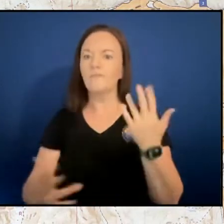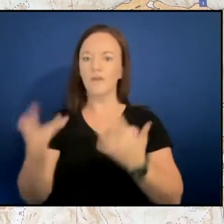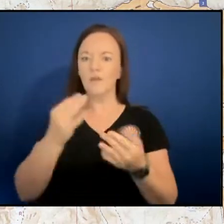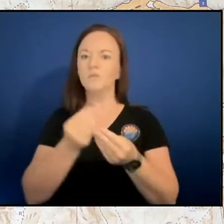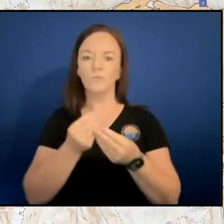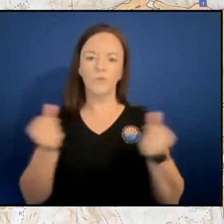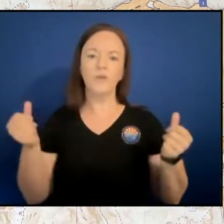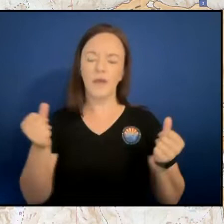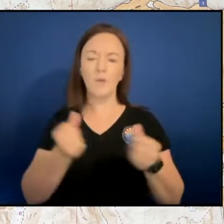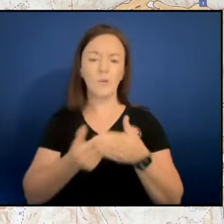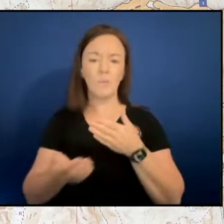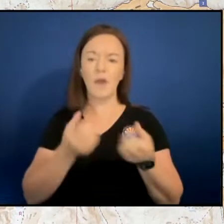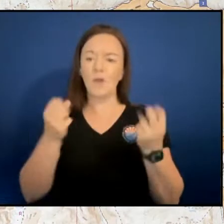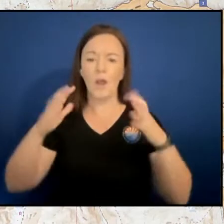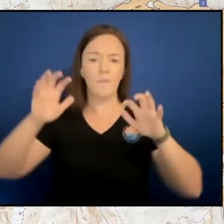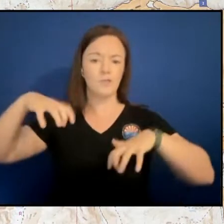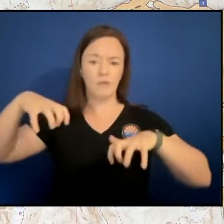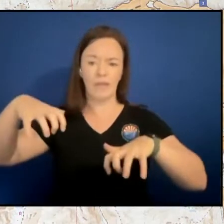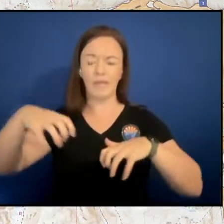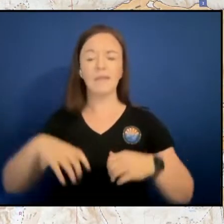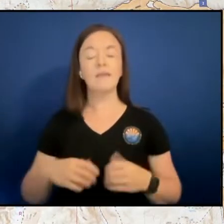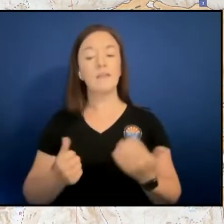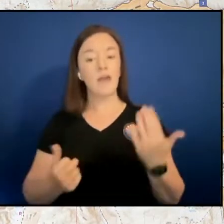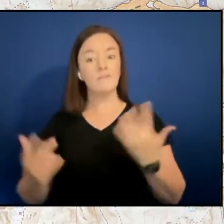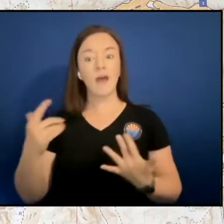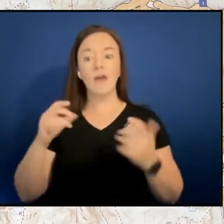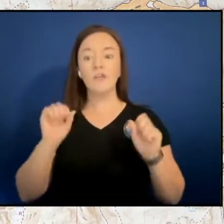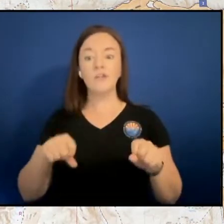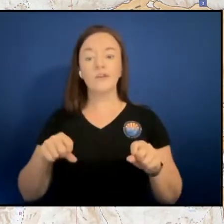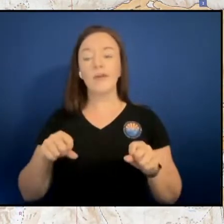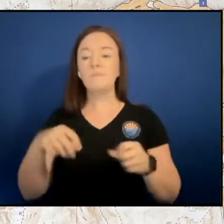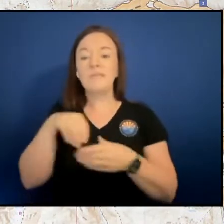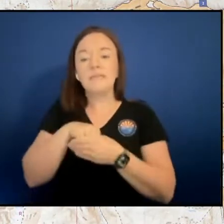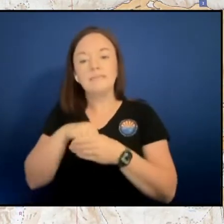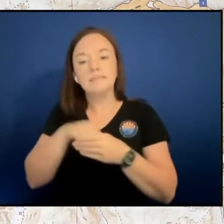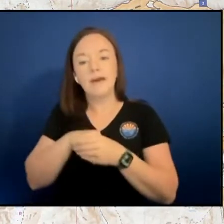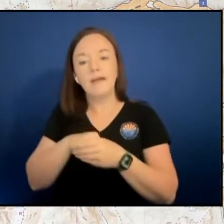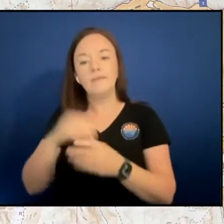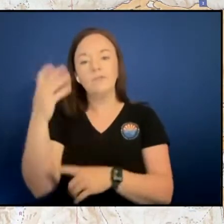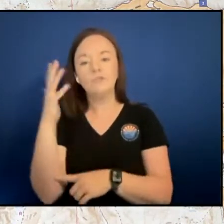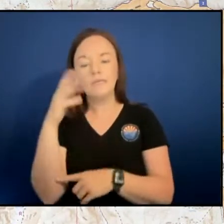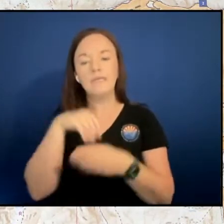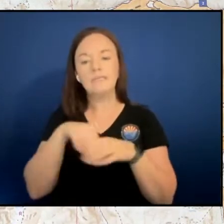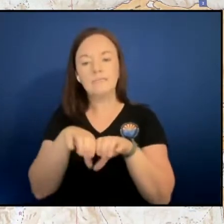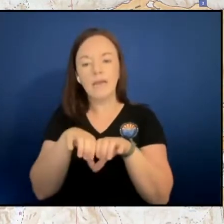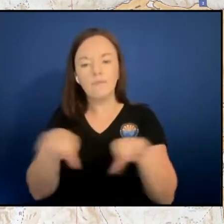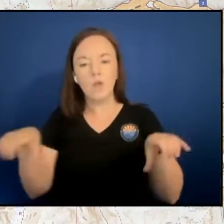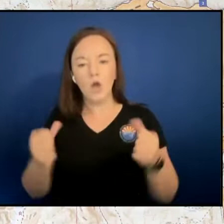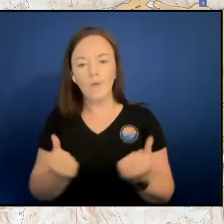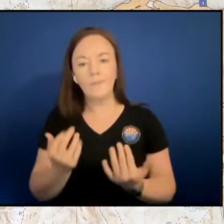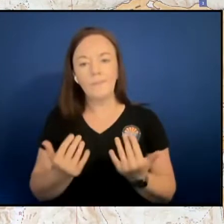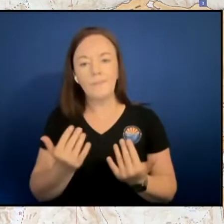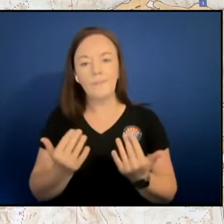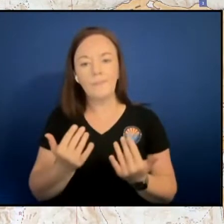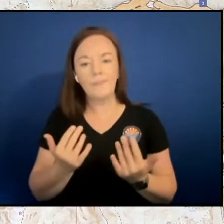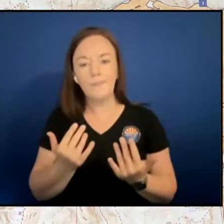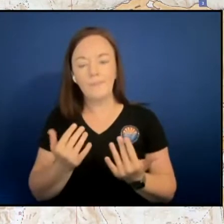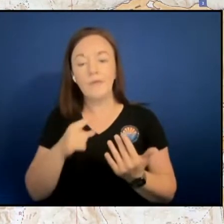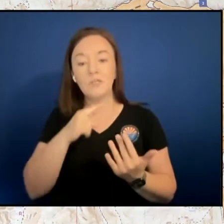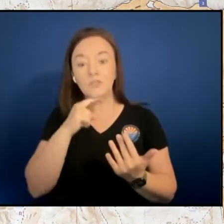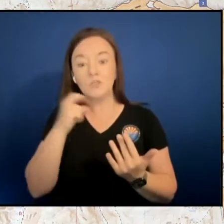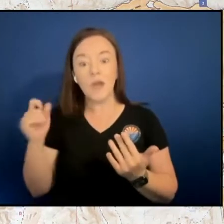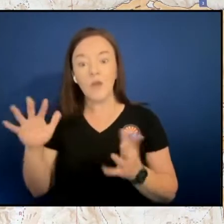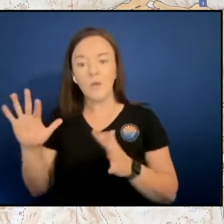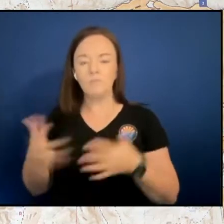much rain you get, because it can hide under a log, and then you get a drying trend, things like that. So that reflective skepticism, part of